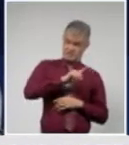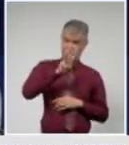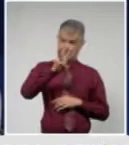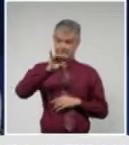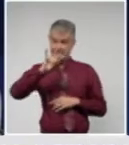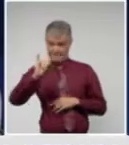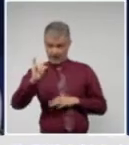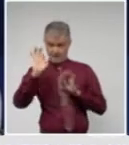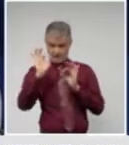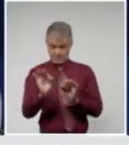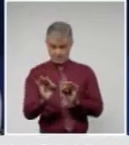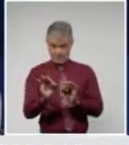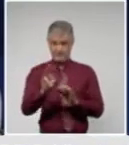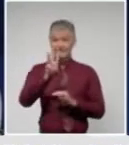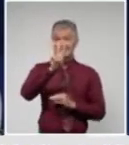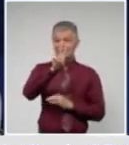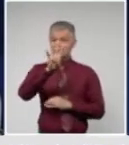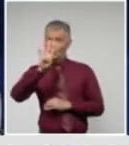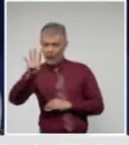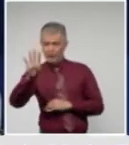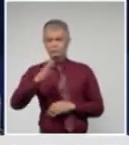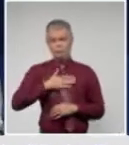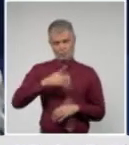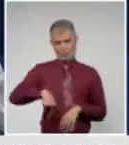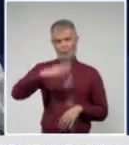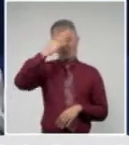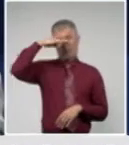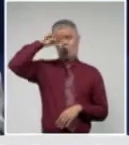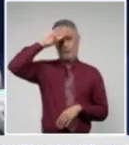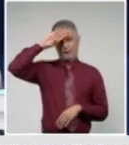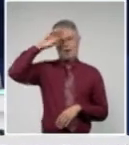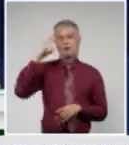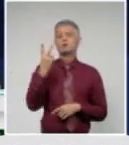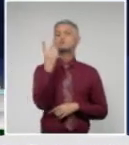the other a visitor and therefore an imported case.